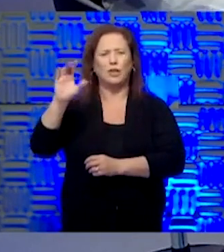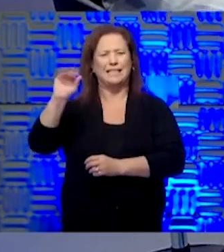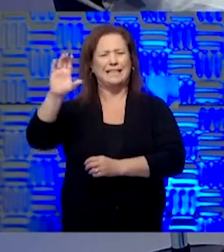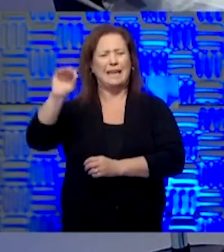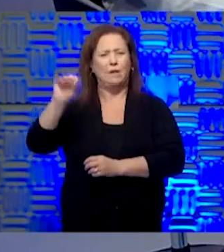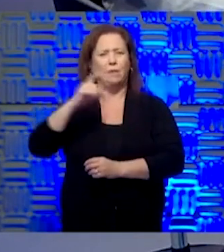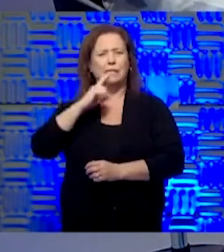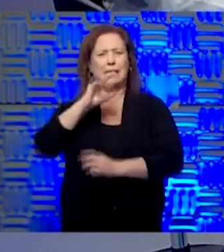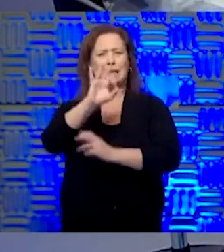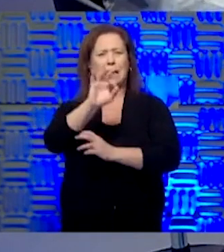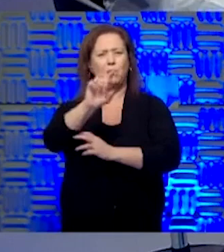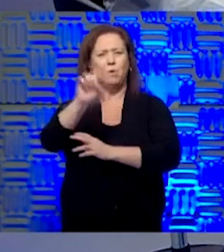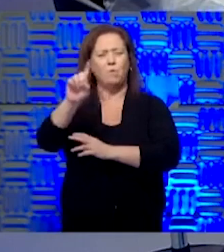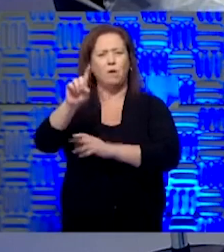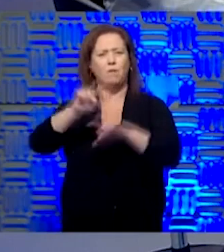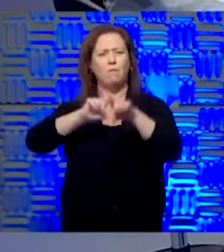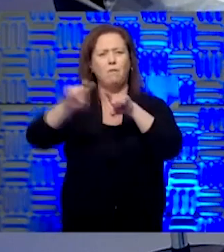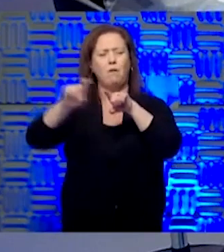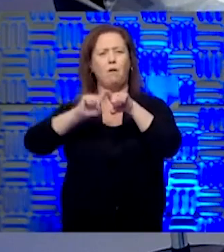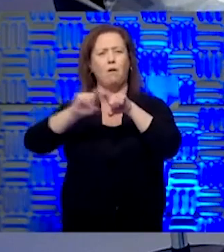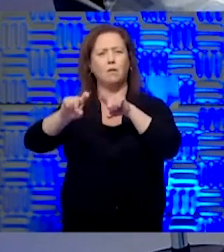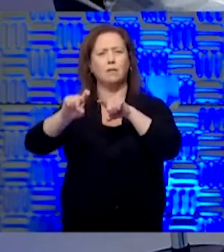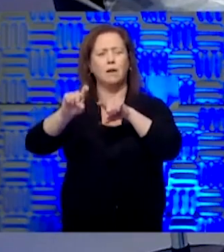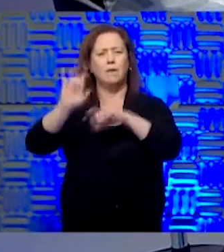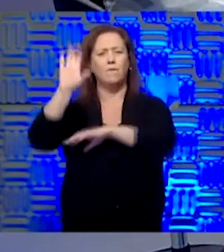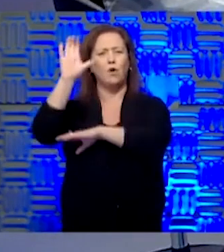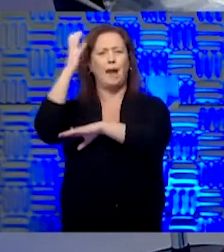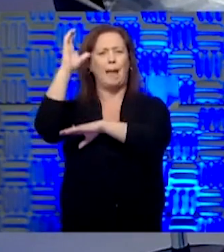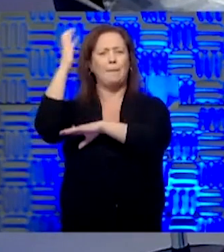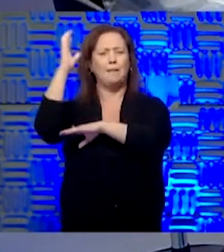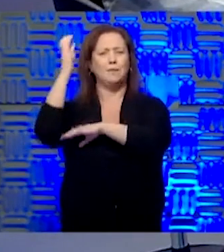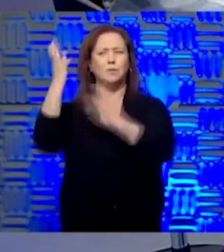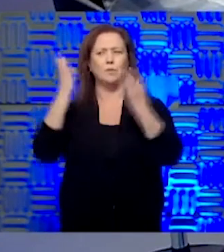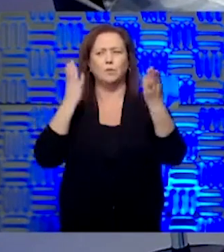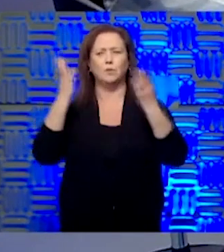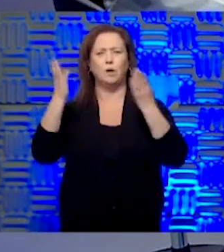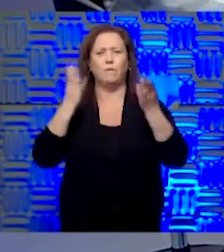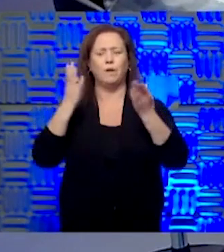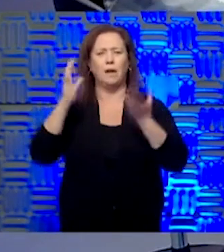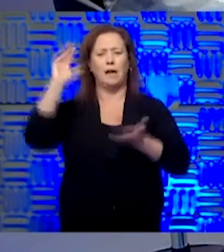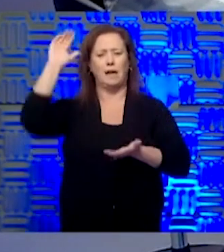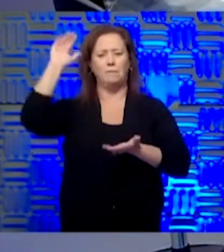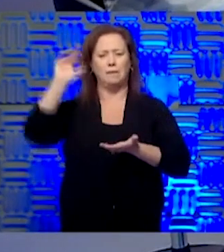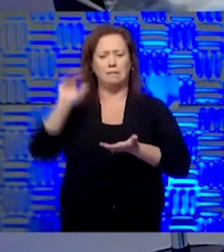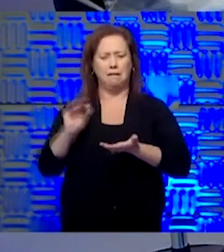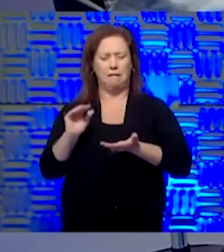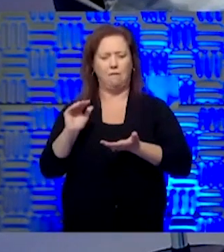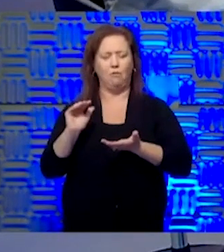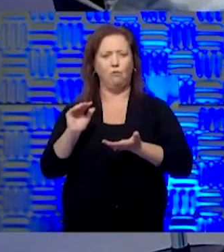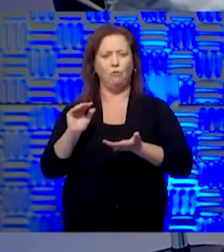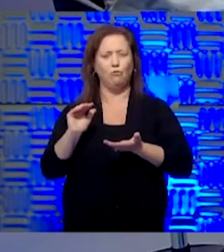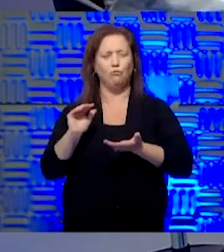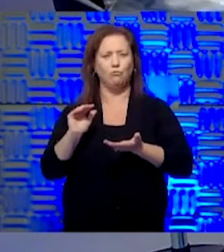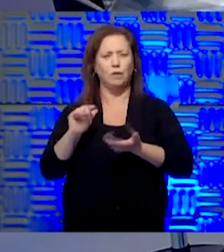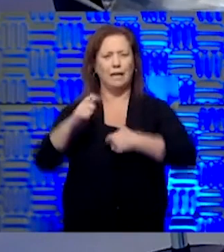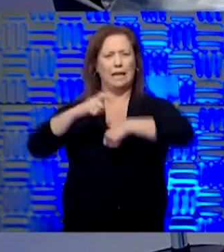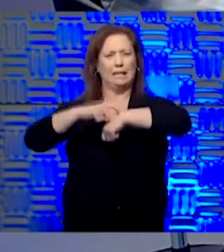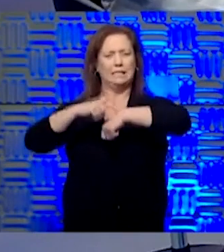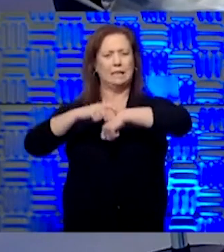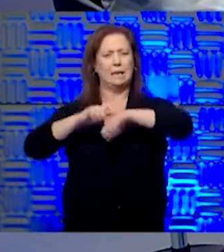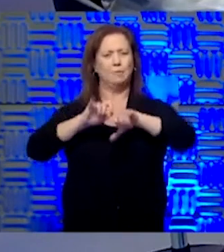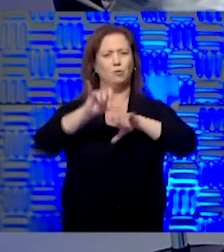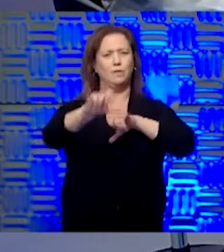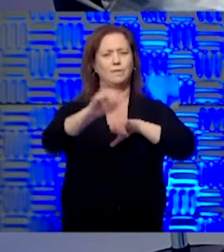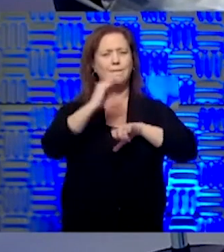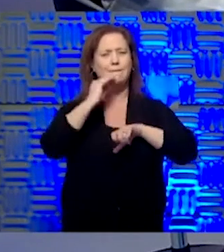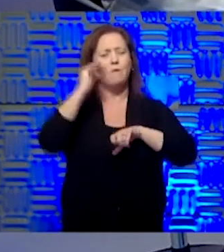that 911 calls for ambulance service have been down during this period of the stay-at-home